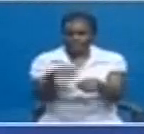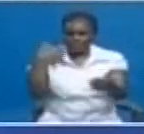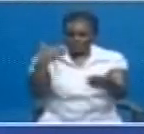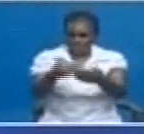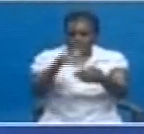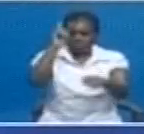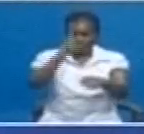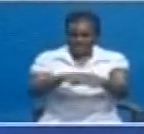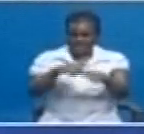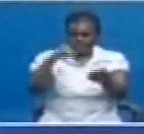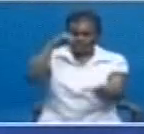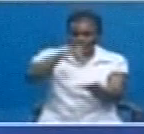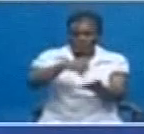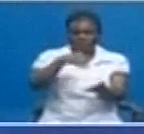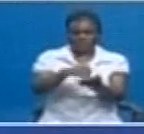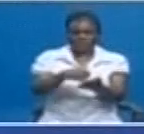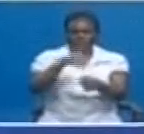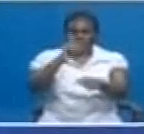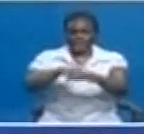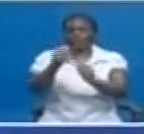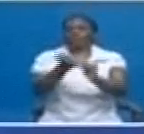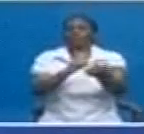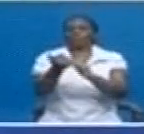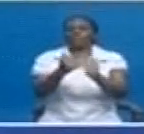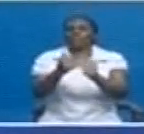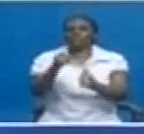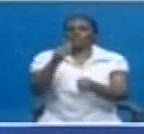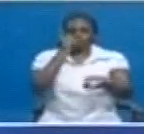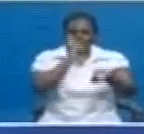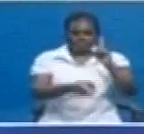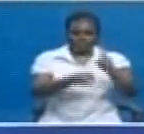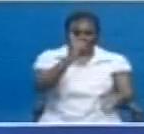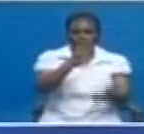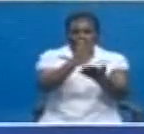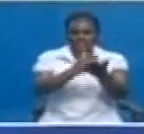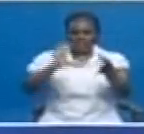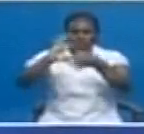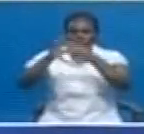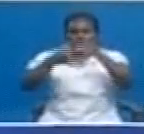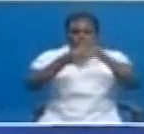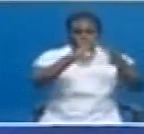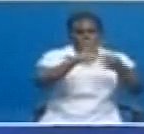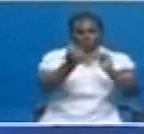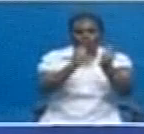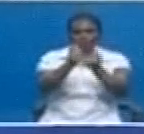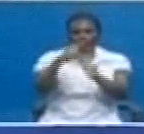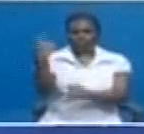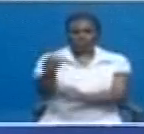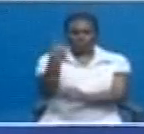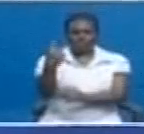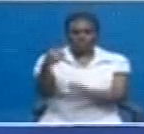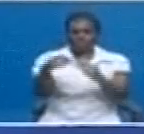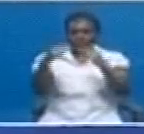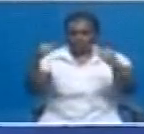until and including the Olympic competitions. Athletics are a central part of the Olympics, the only sporting event that